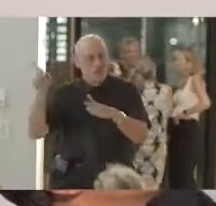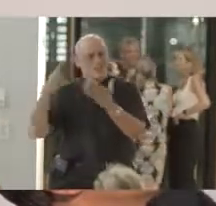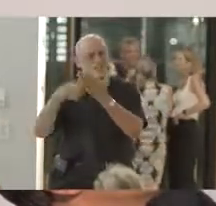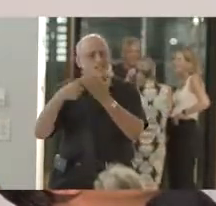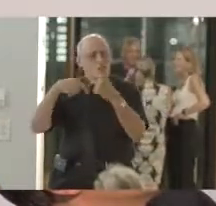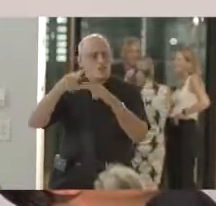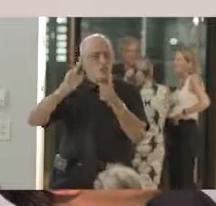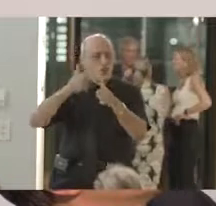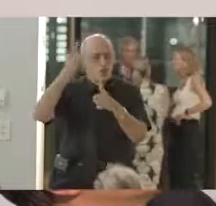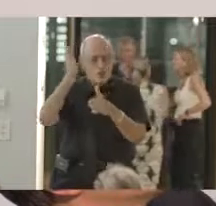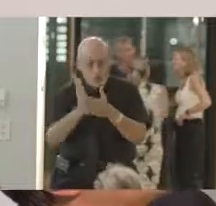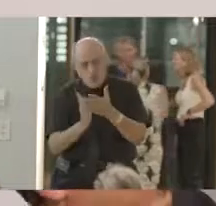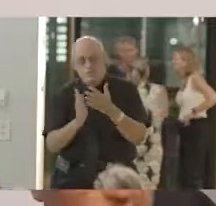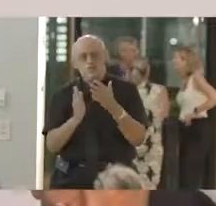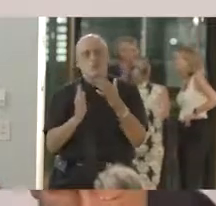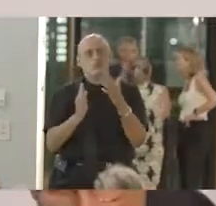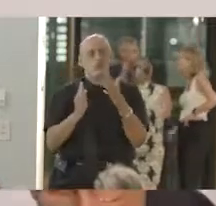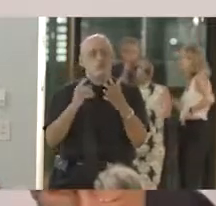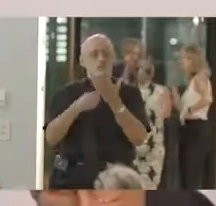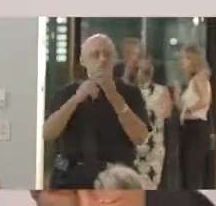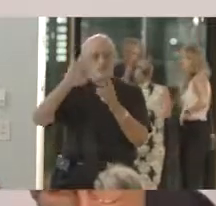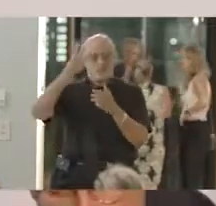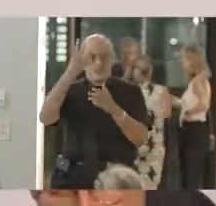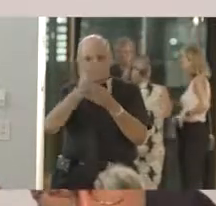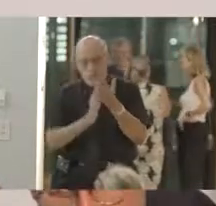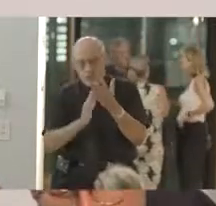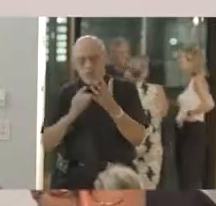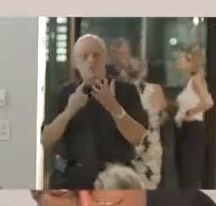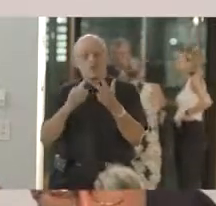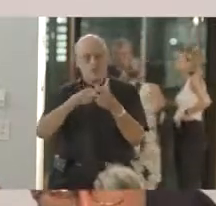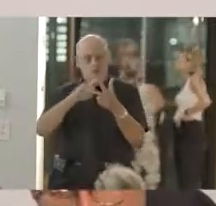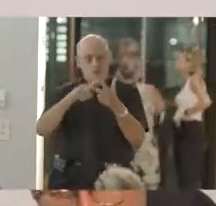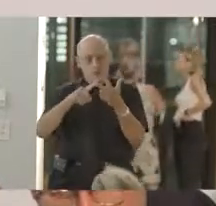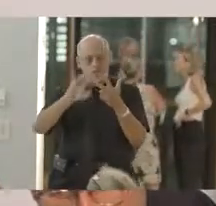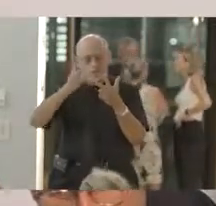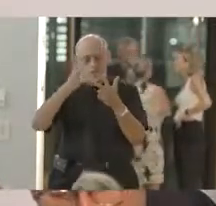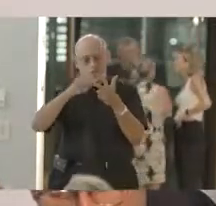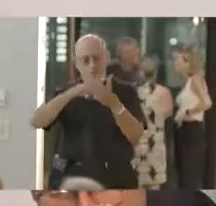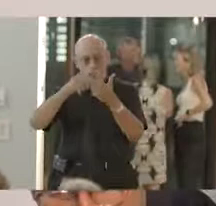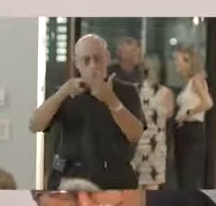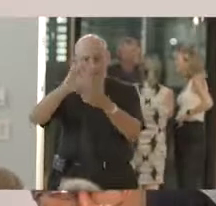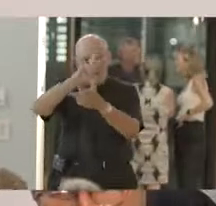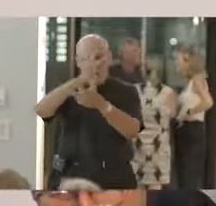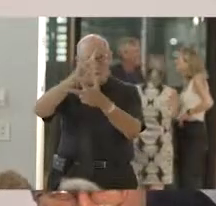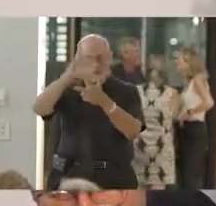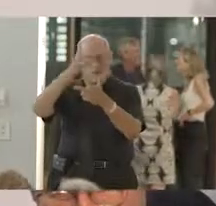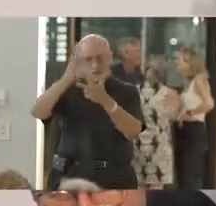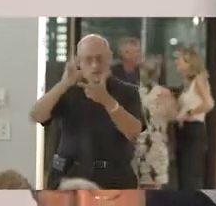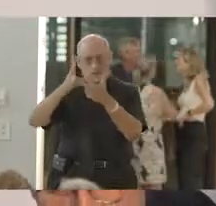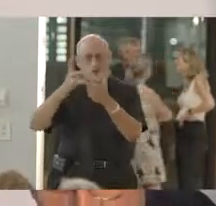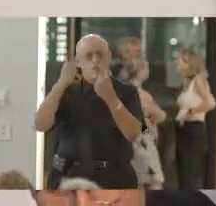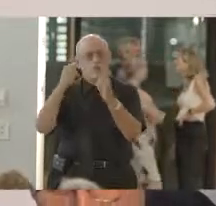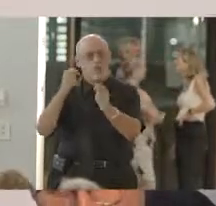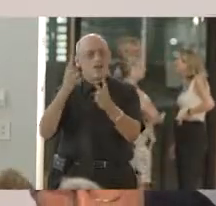in Reach 3. We talked about that in Reach 6. And we talked about that in Reach 7. So we're trying very hard to reflect the